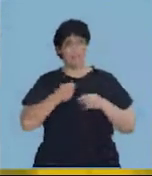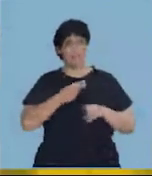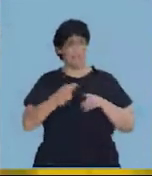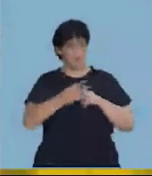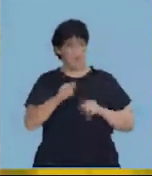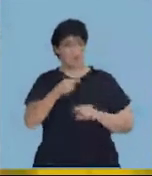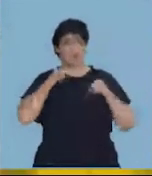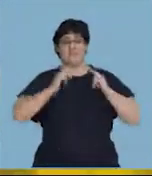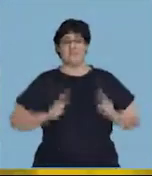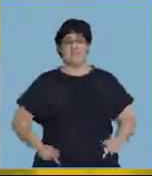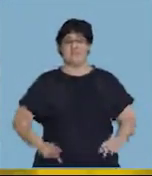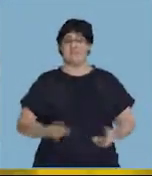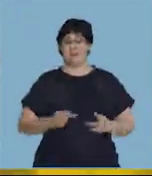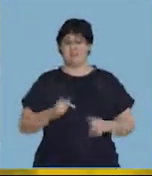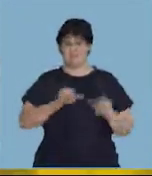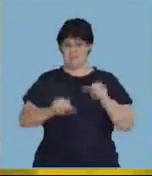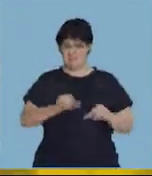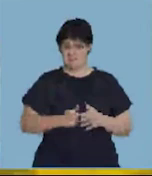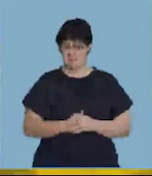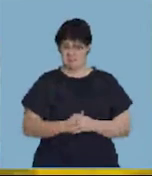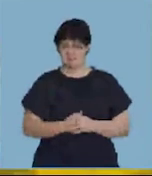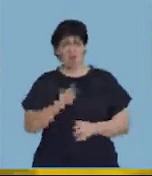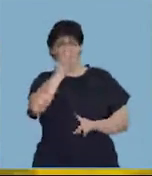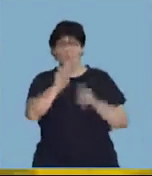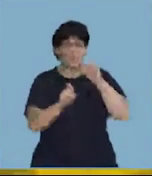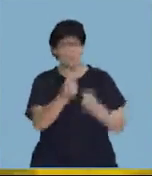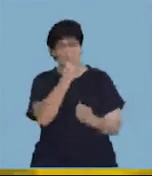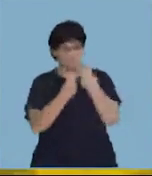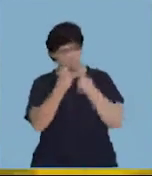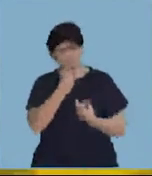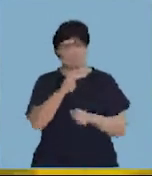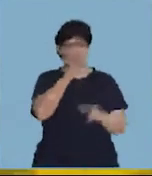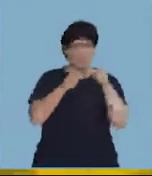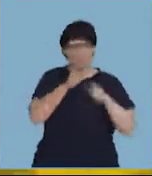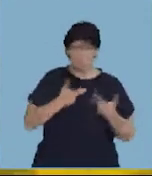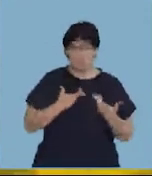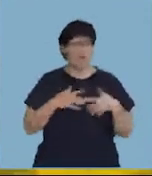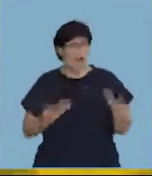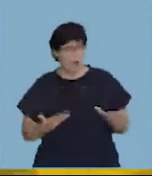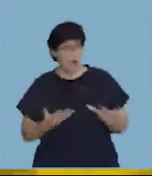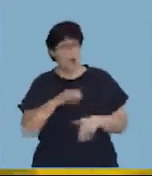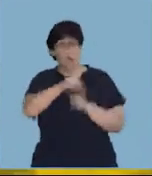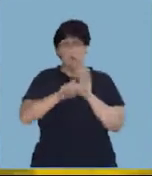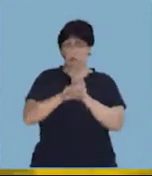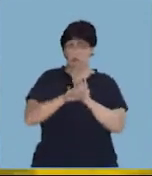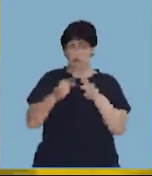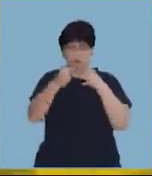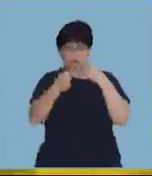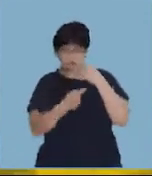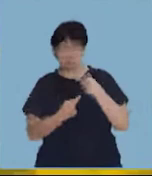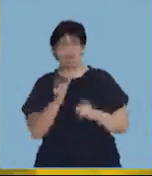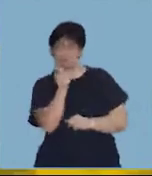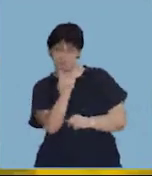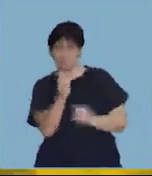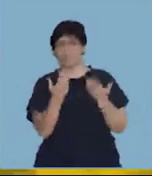sciences. All you need to do to send your questions and comments through to us is search for Matrix on all social media platforms as well